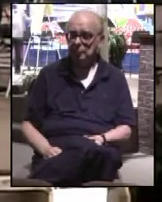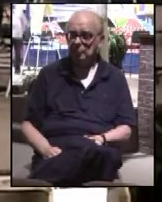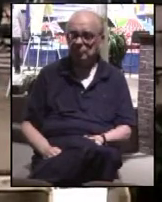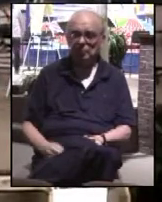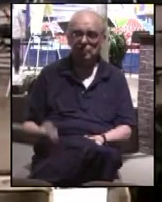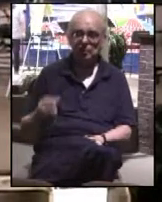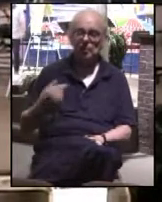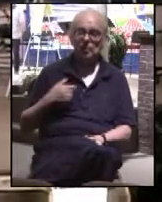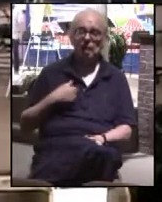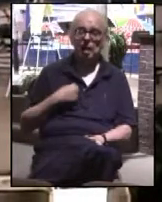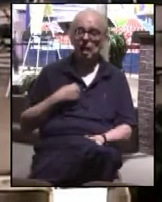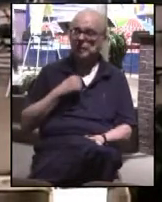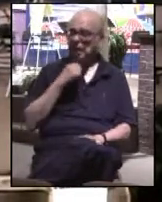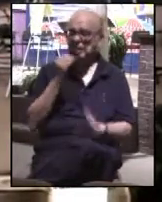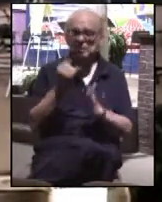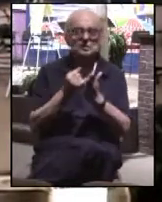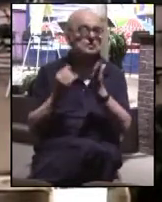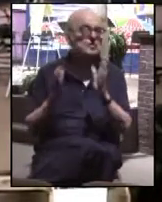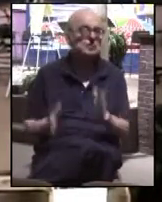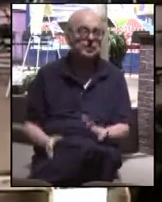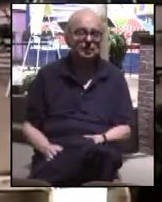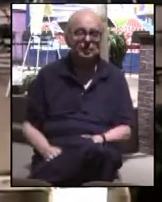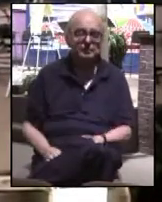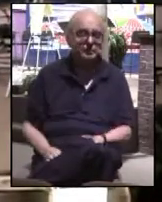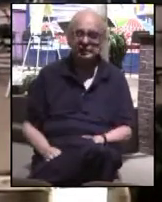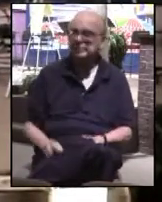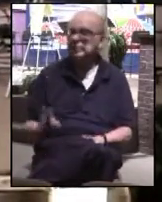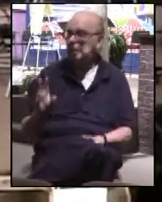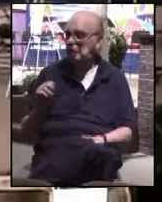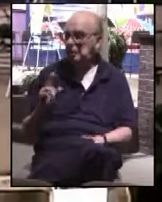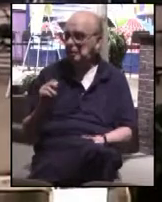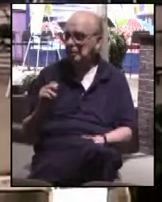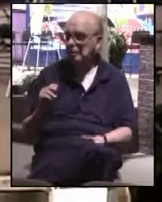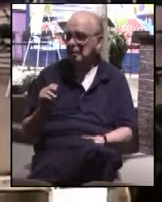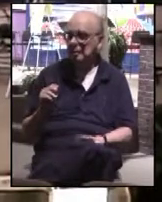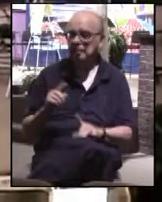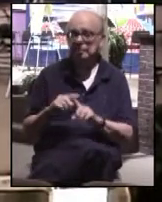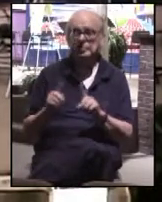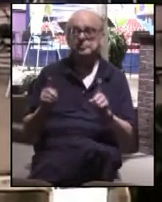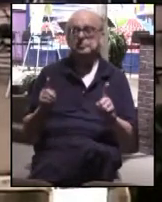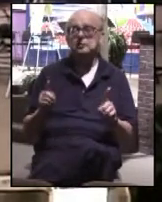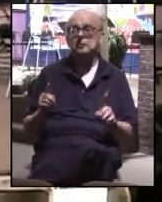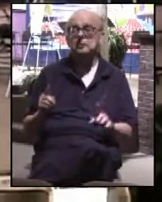i'm not a drawer at all but